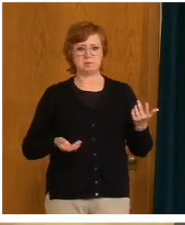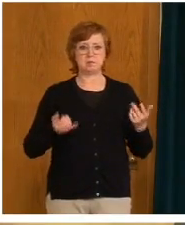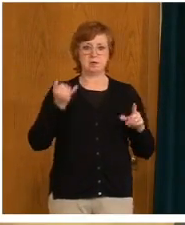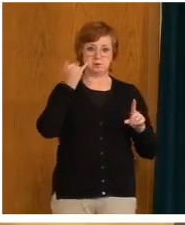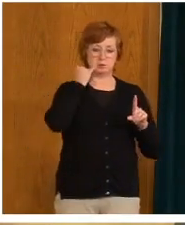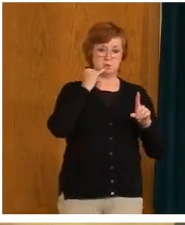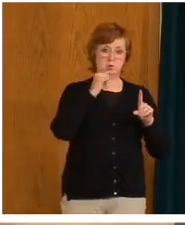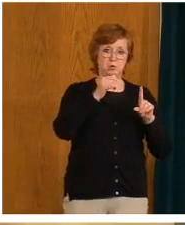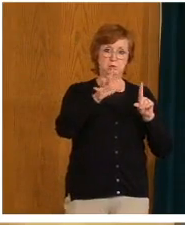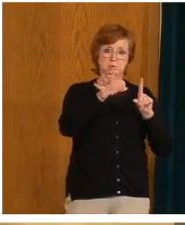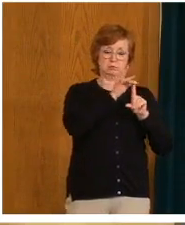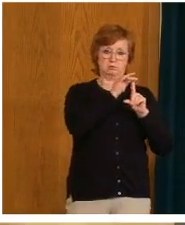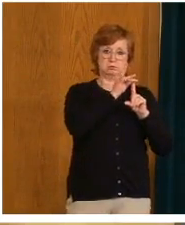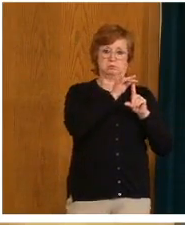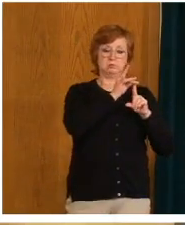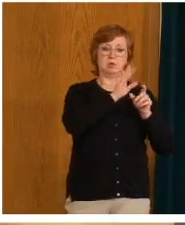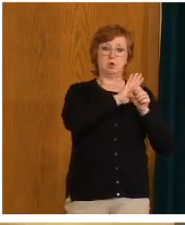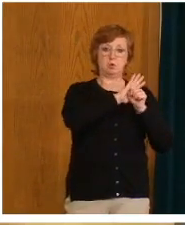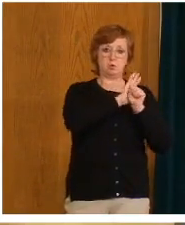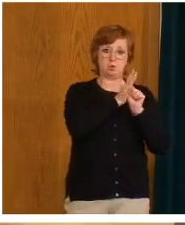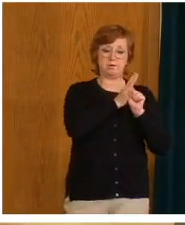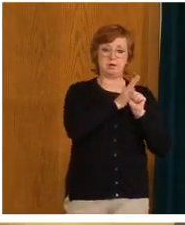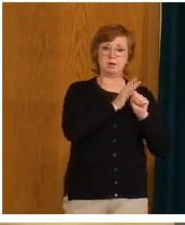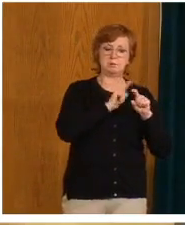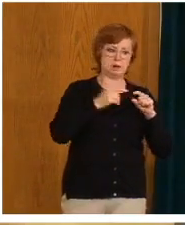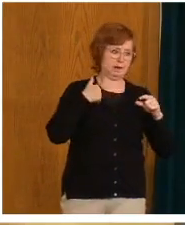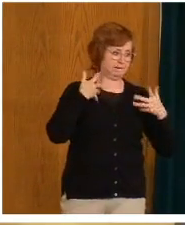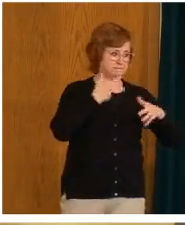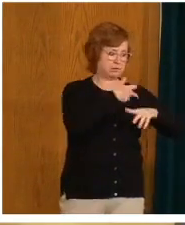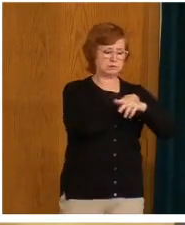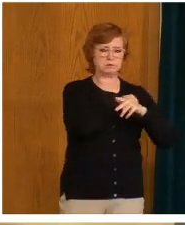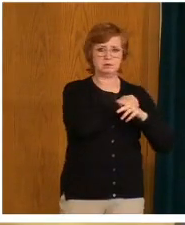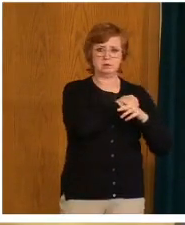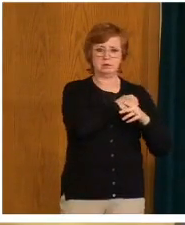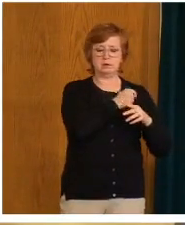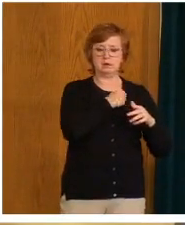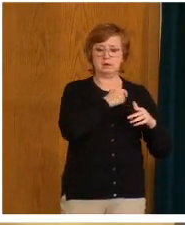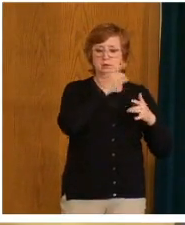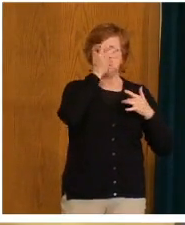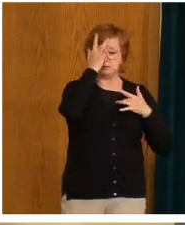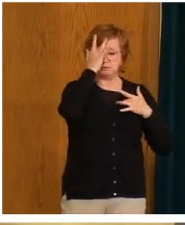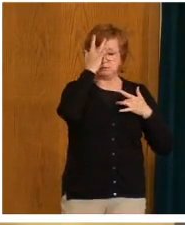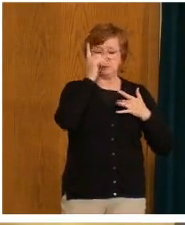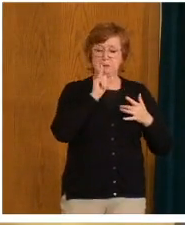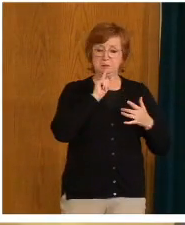you're vaccinated. You're likely not going to end up in the hospital. We have 136 people in the hospital today.